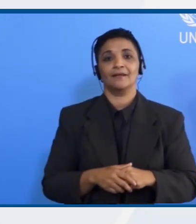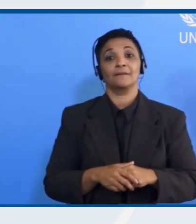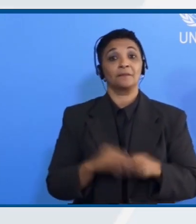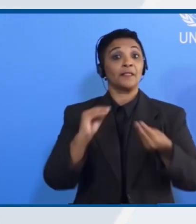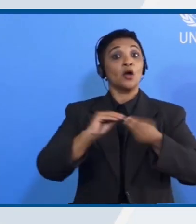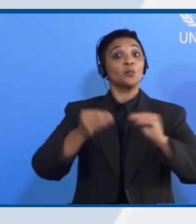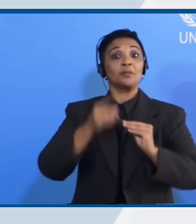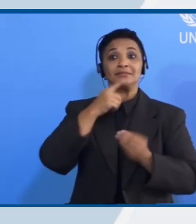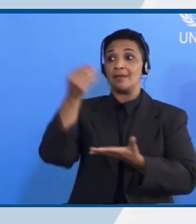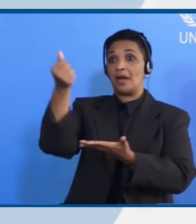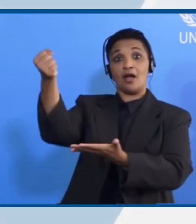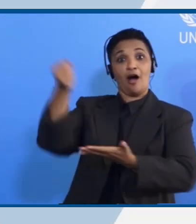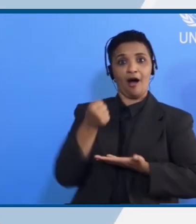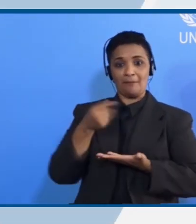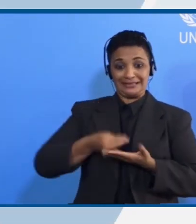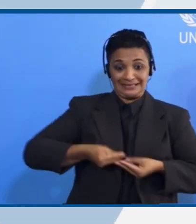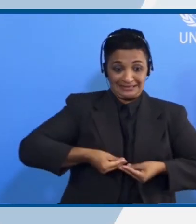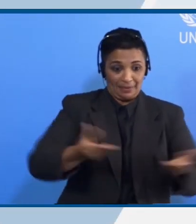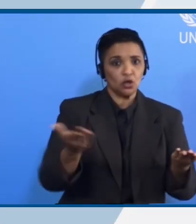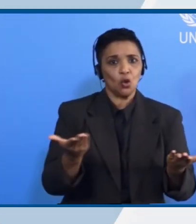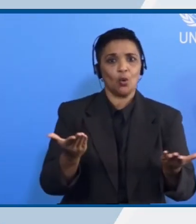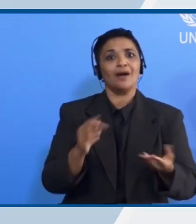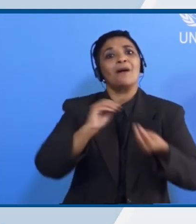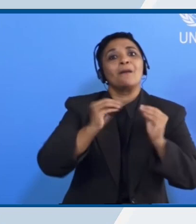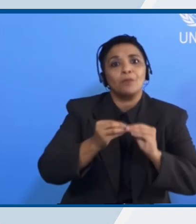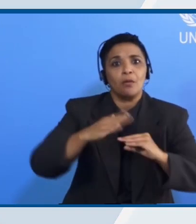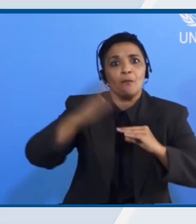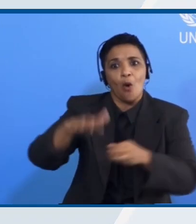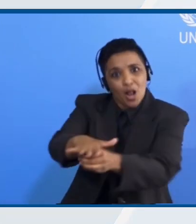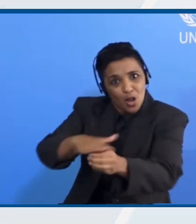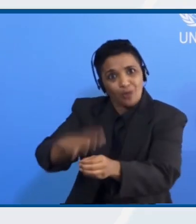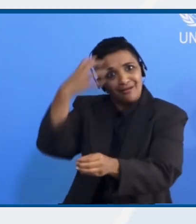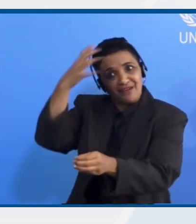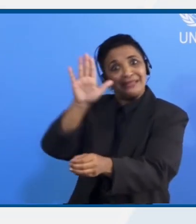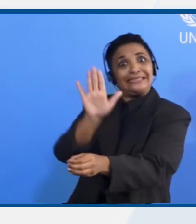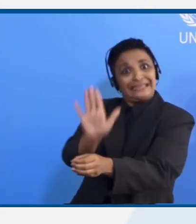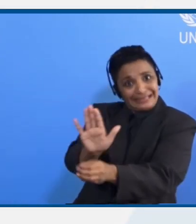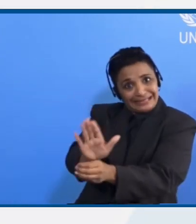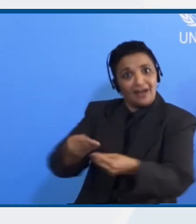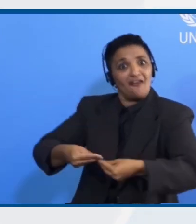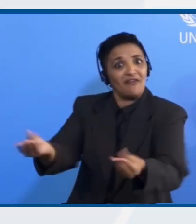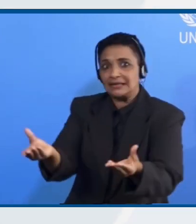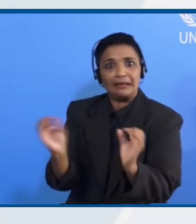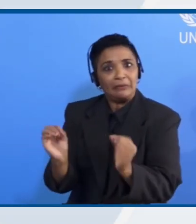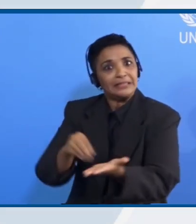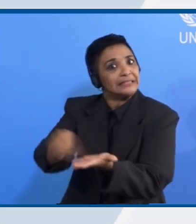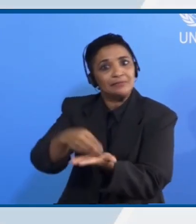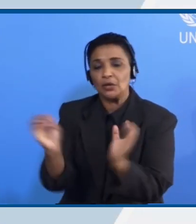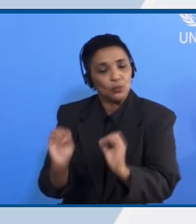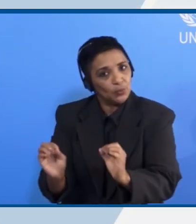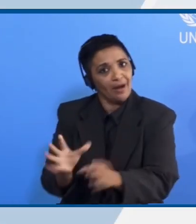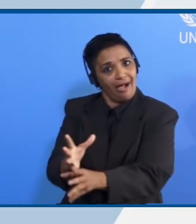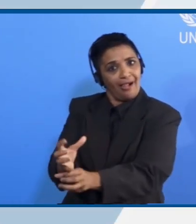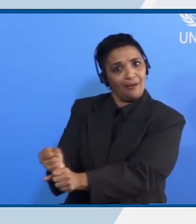is not being spent. Actually, national funding is not being spent. When I used to live and work in Brazil, I mean, Brazil,